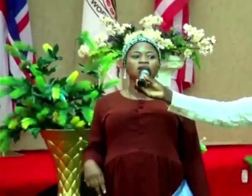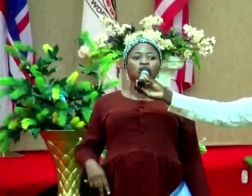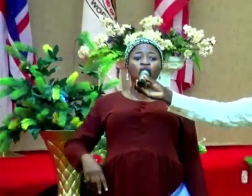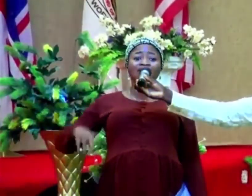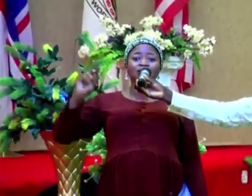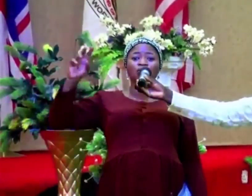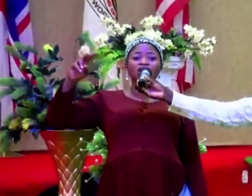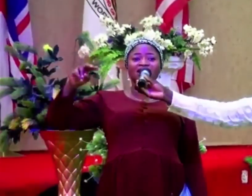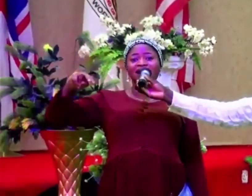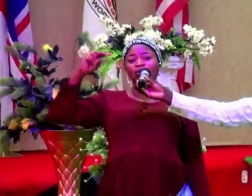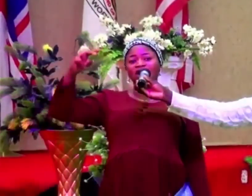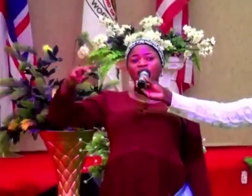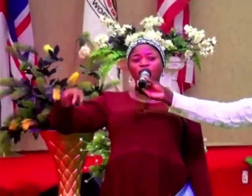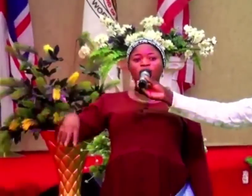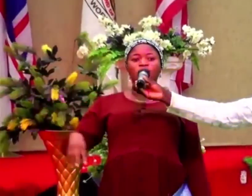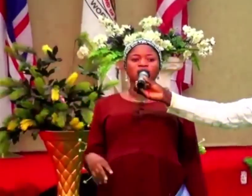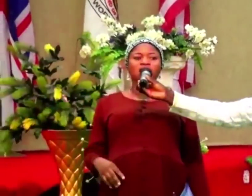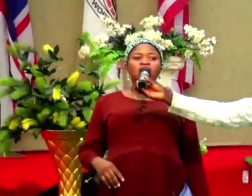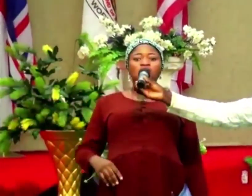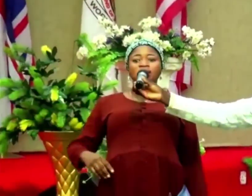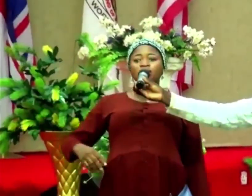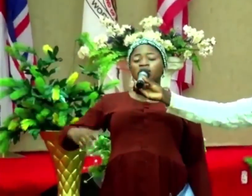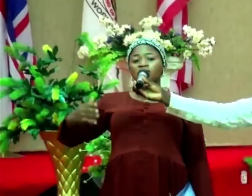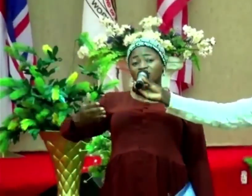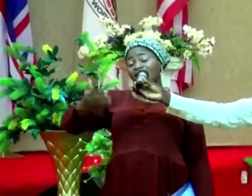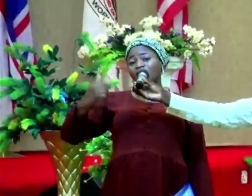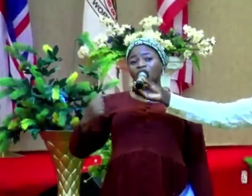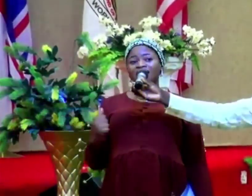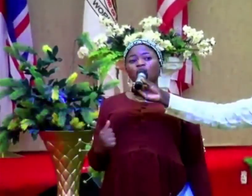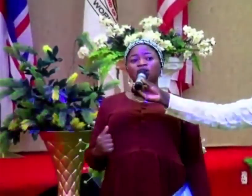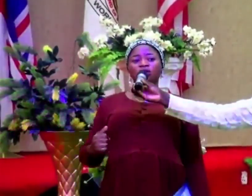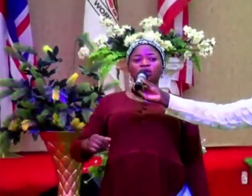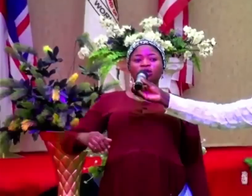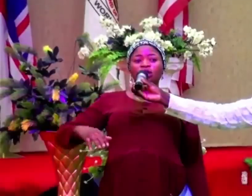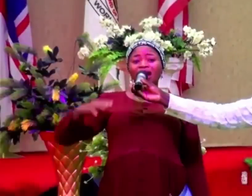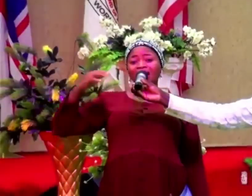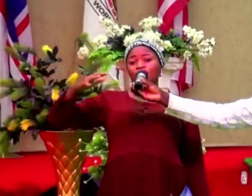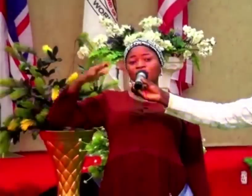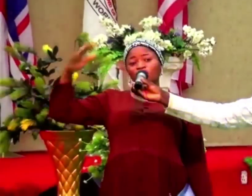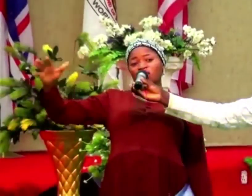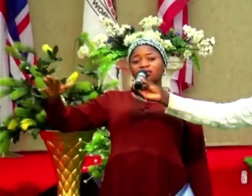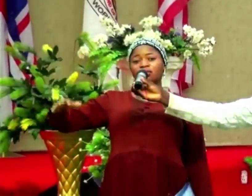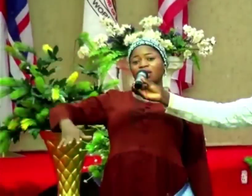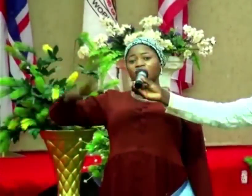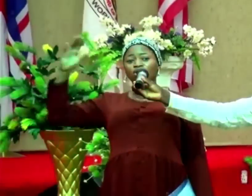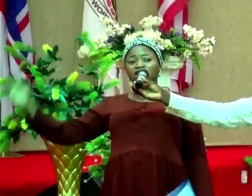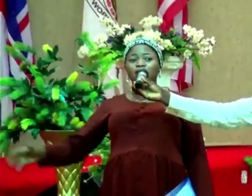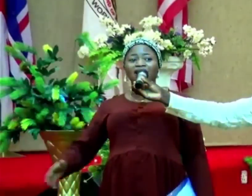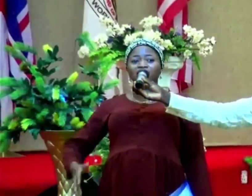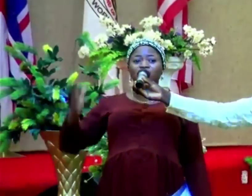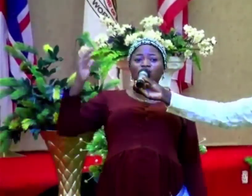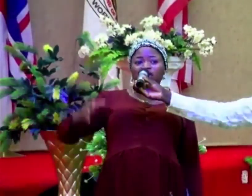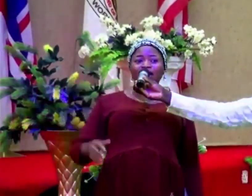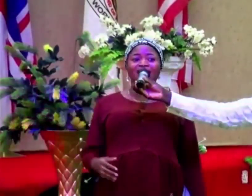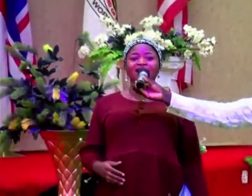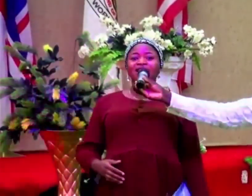mi so won sa gbe mi wo theater yin won ran enu le omo mi so ibi ti mo ti igba ti won wa gbe mi wa si ward won wa ka awon loss fun mi pe mi gbudo se bayi